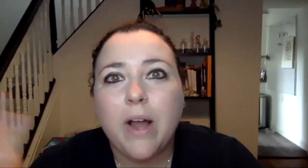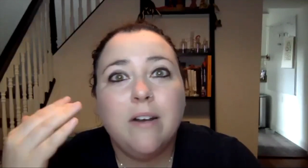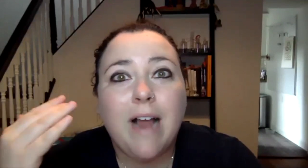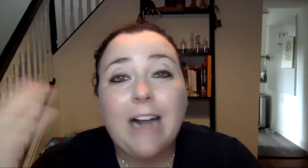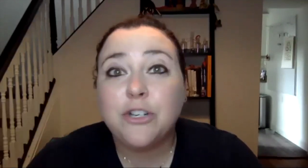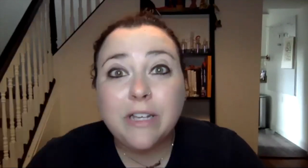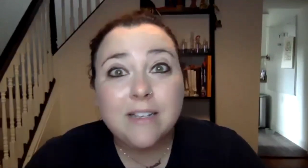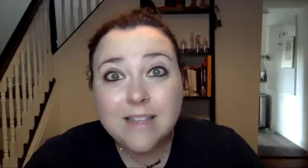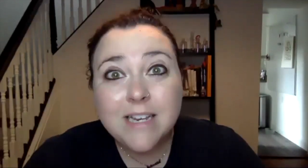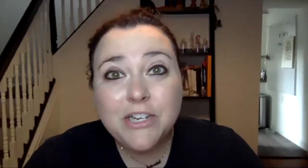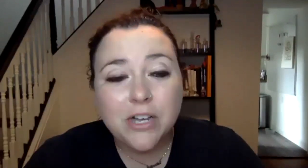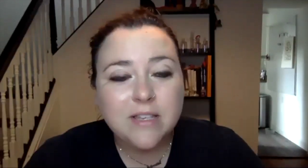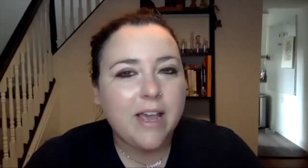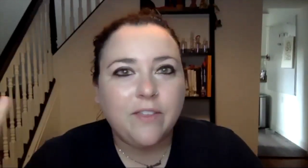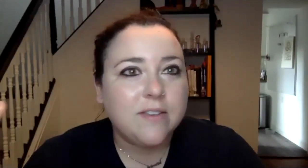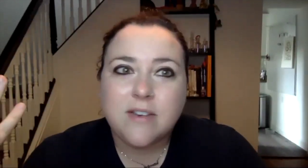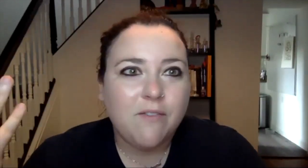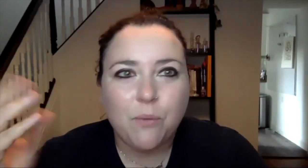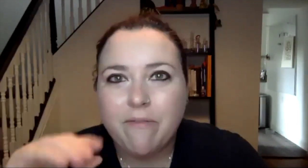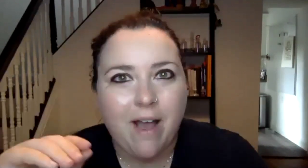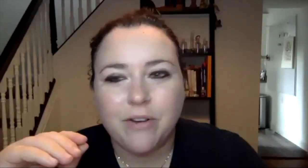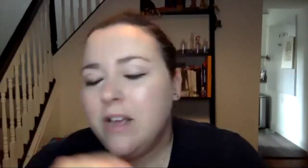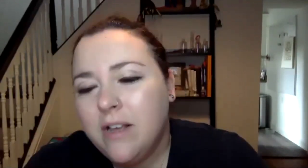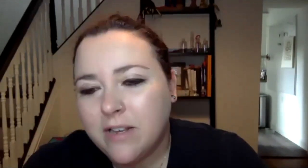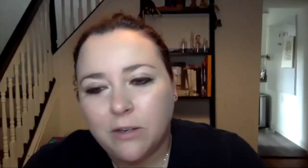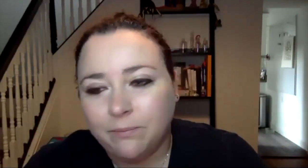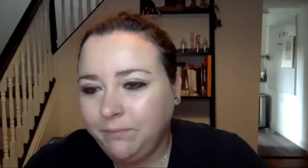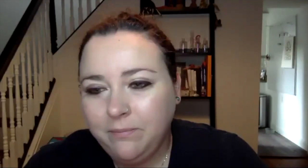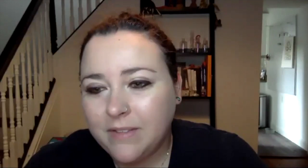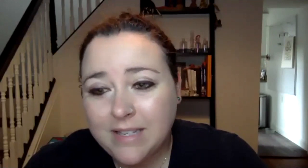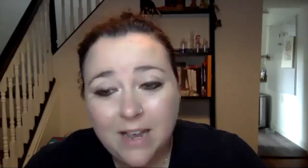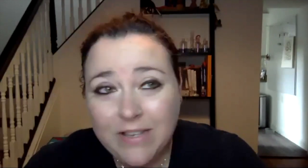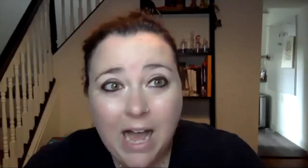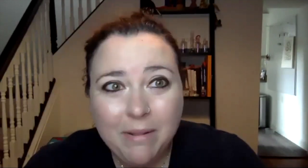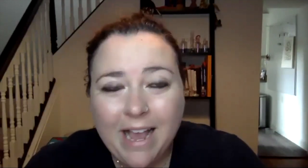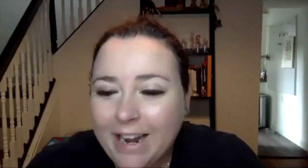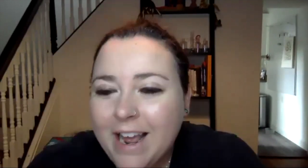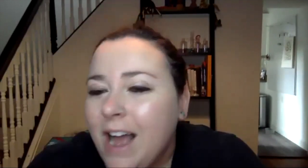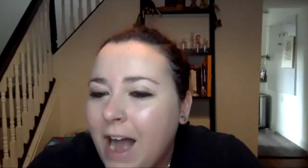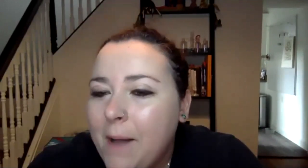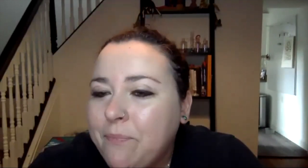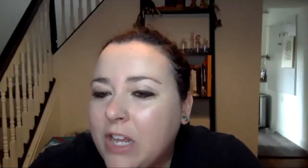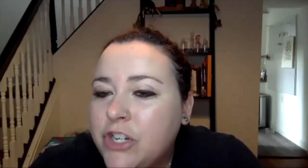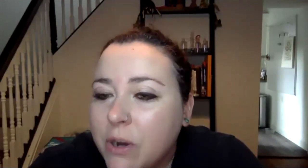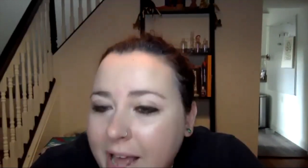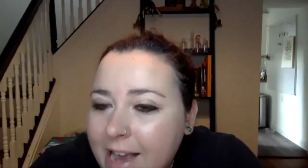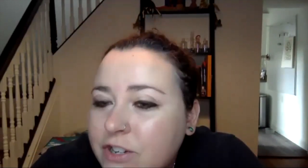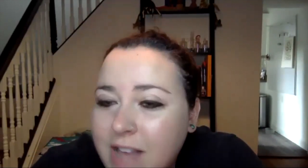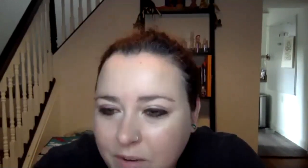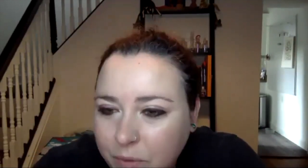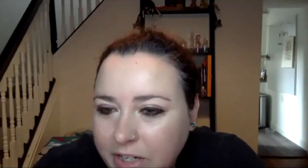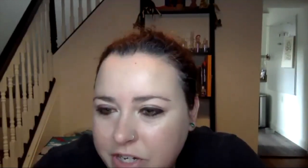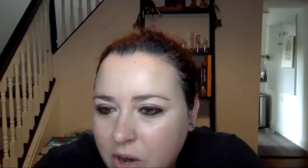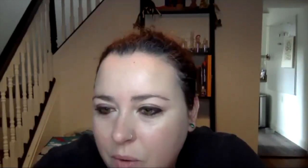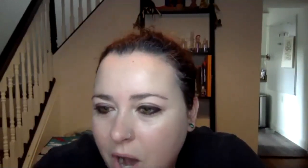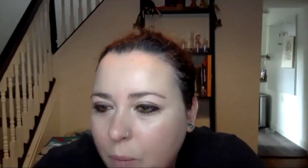for what actually existed, just like the stuff we found. So yeah, this stuff is complicated. Jonah, age